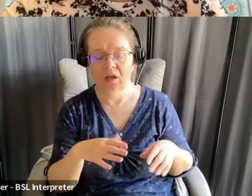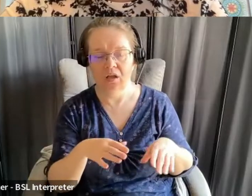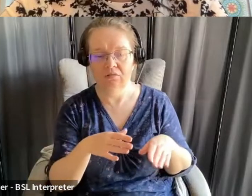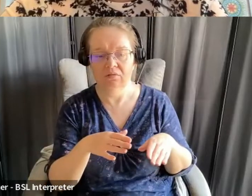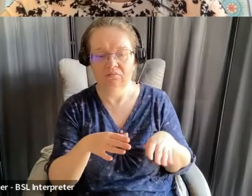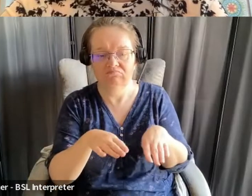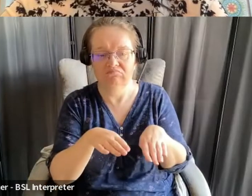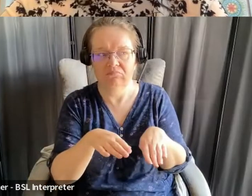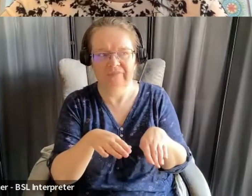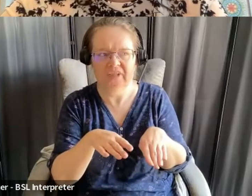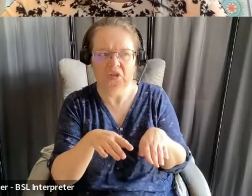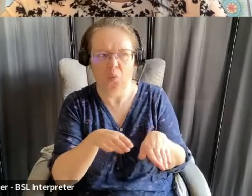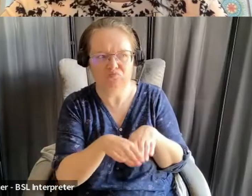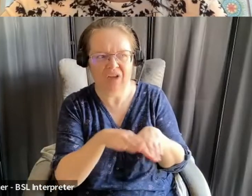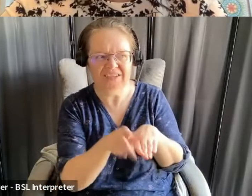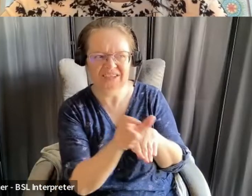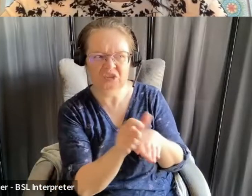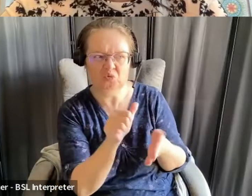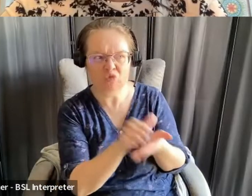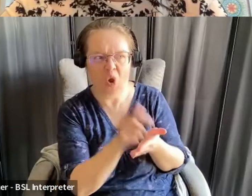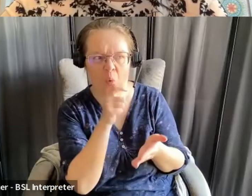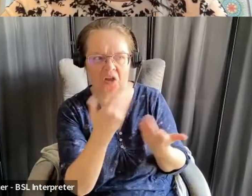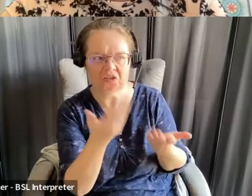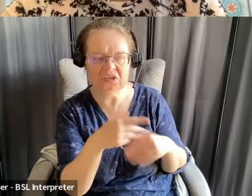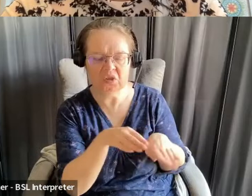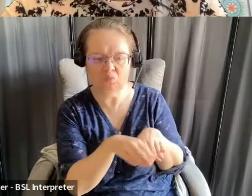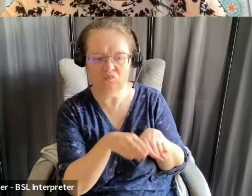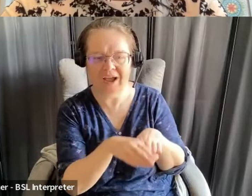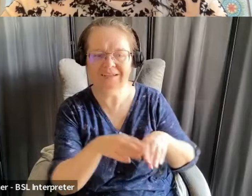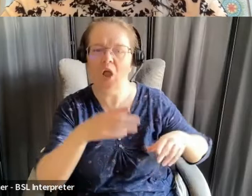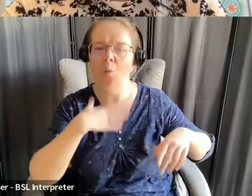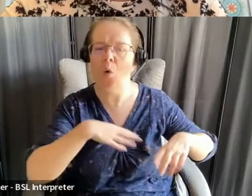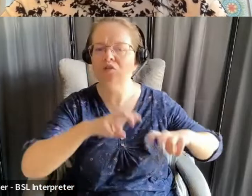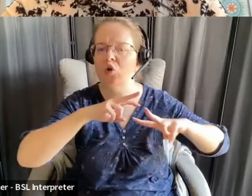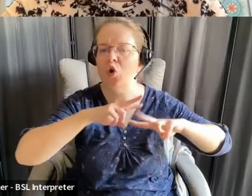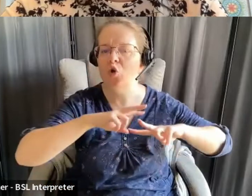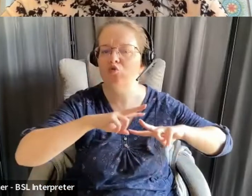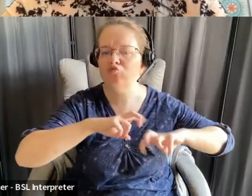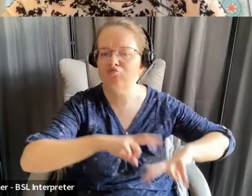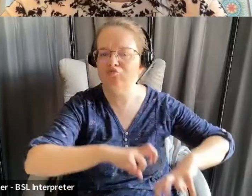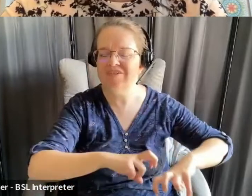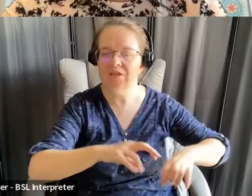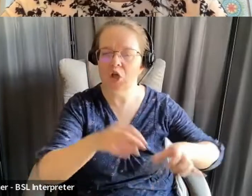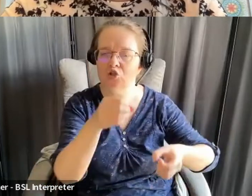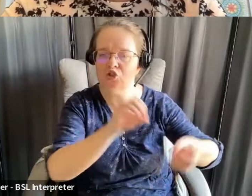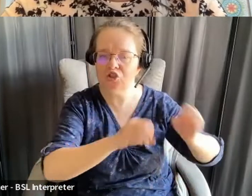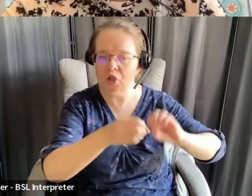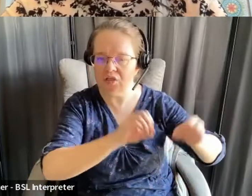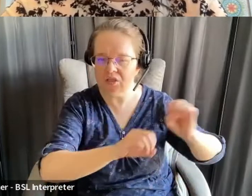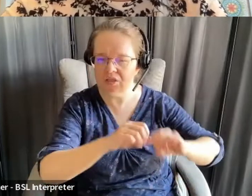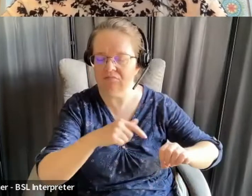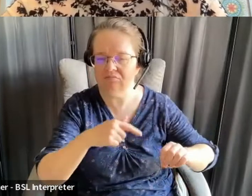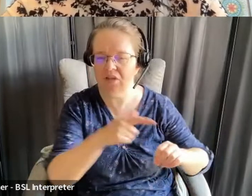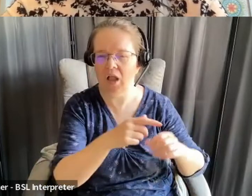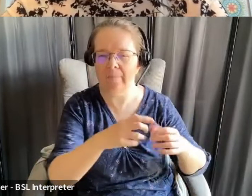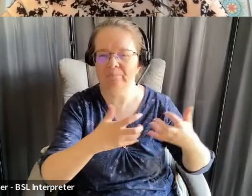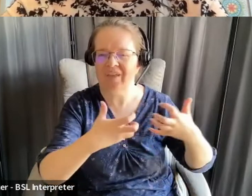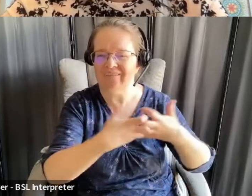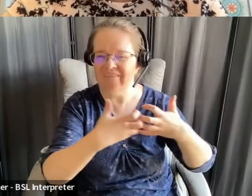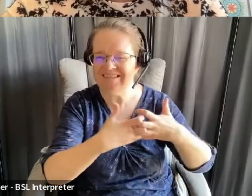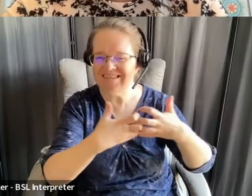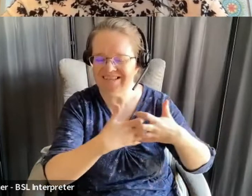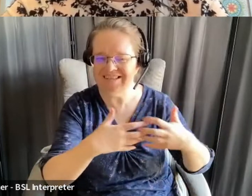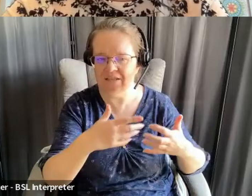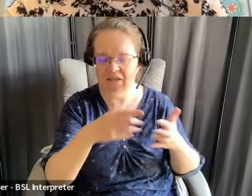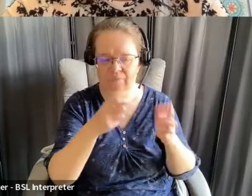practice, if that's the right word to use, as a research scientist, more specifically as a physicist. It never happened,